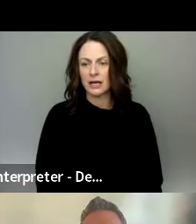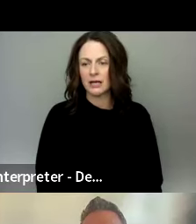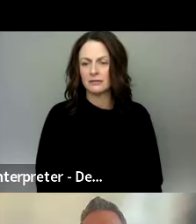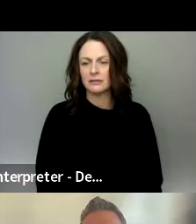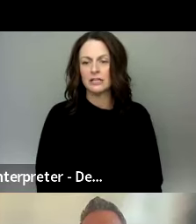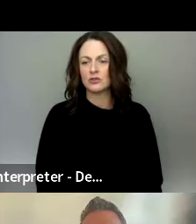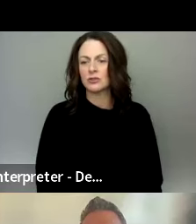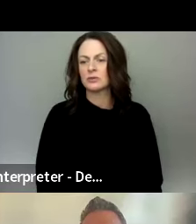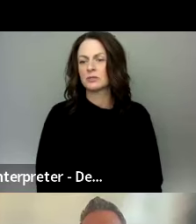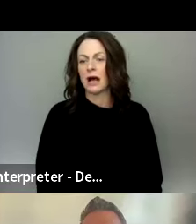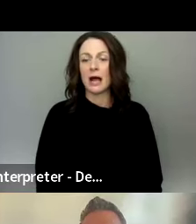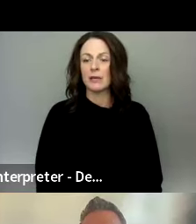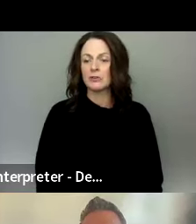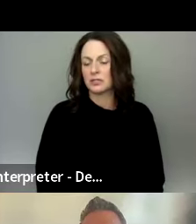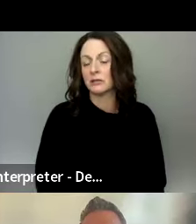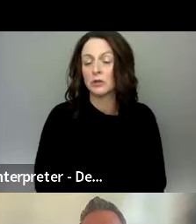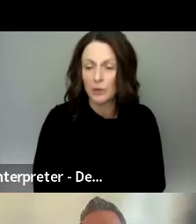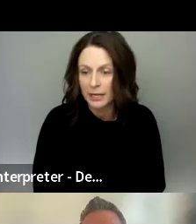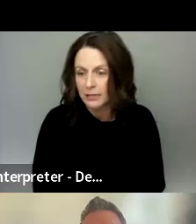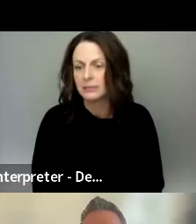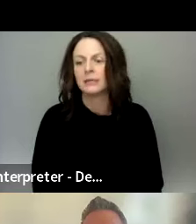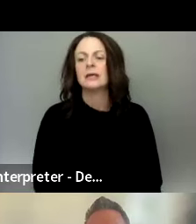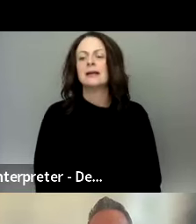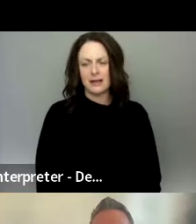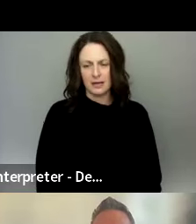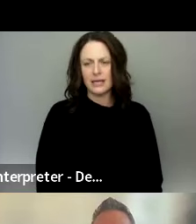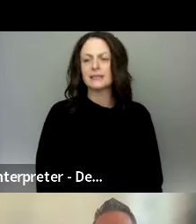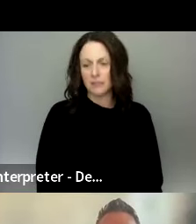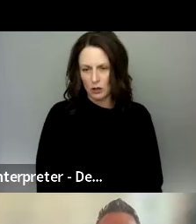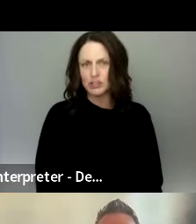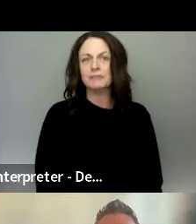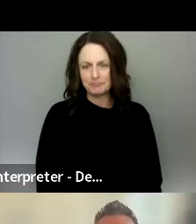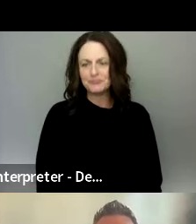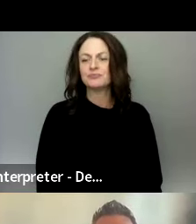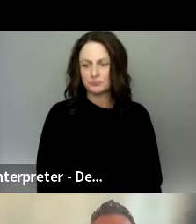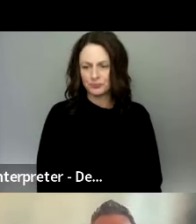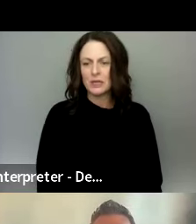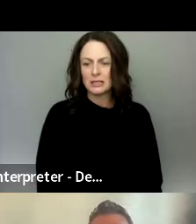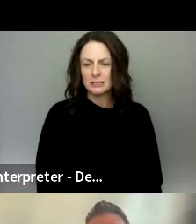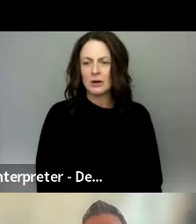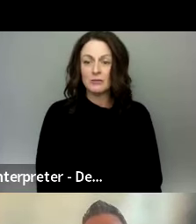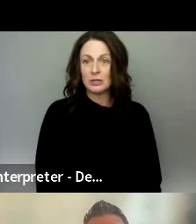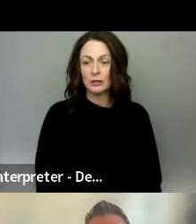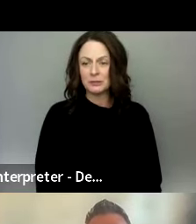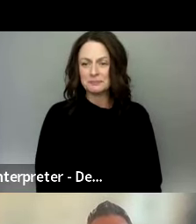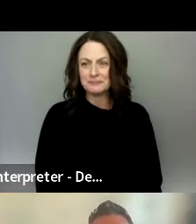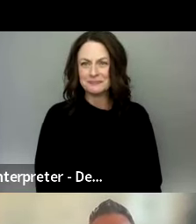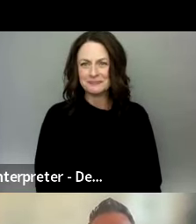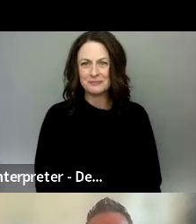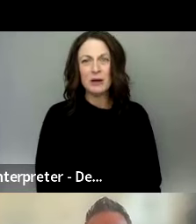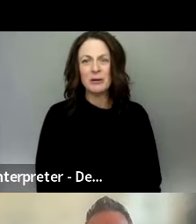conversation and introduce I'm interested in Kubernetes and that technology. So I'm just here to